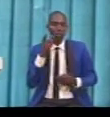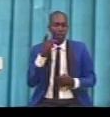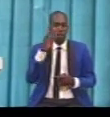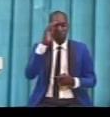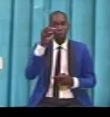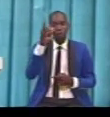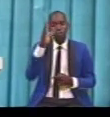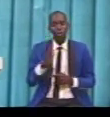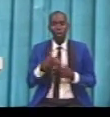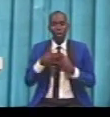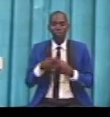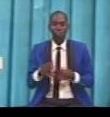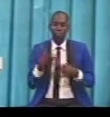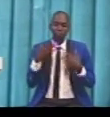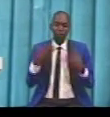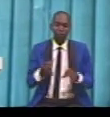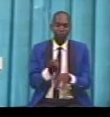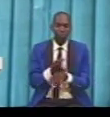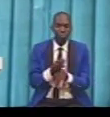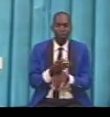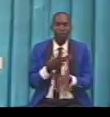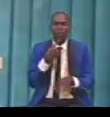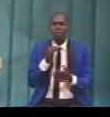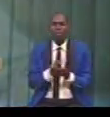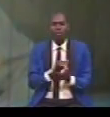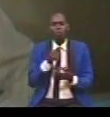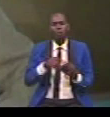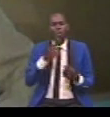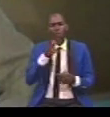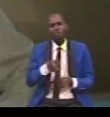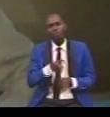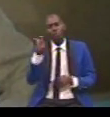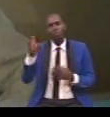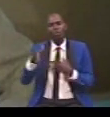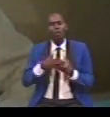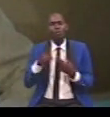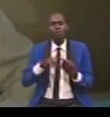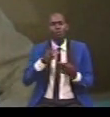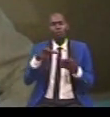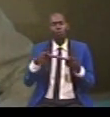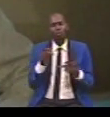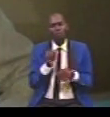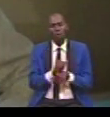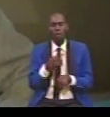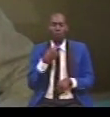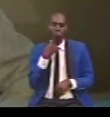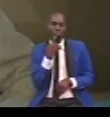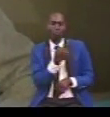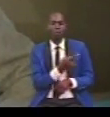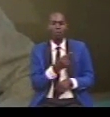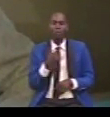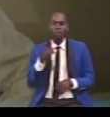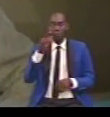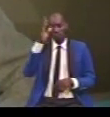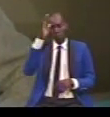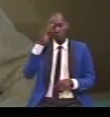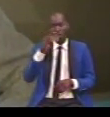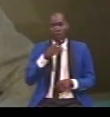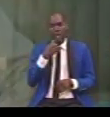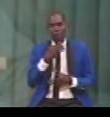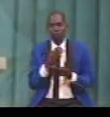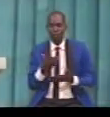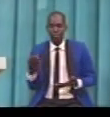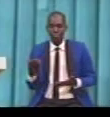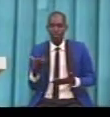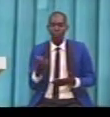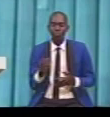finished counseling me, then he said, when are you traveling back to your duty post? I told him. He said something.